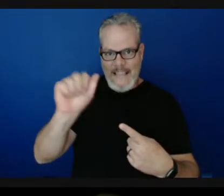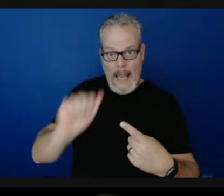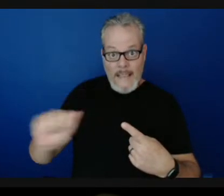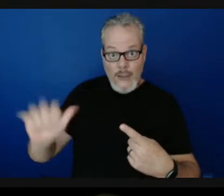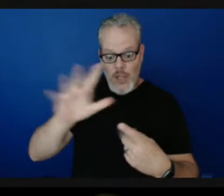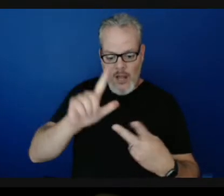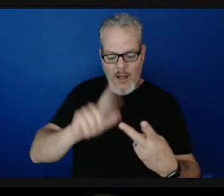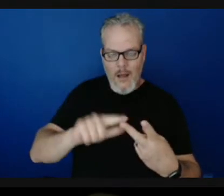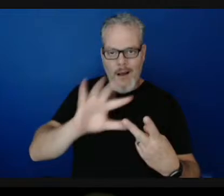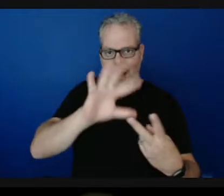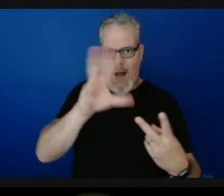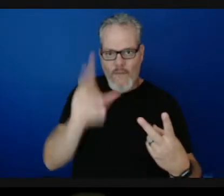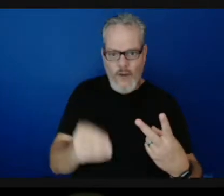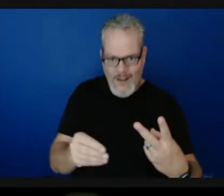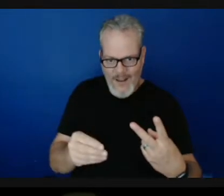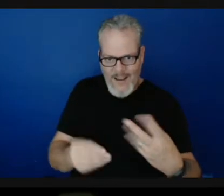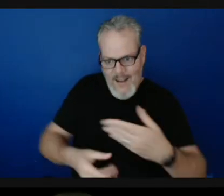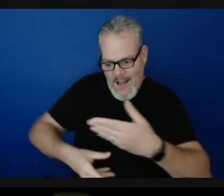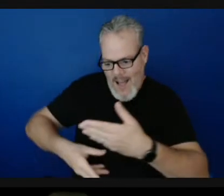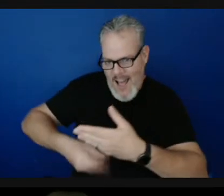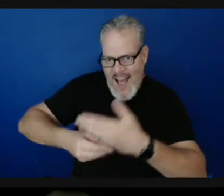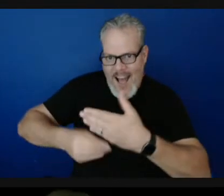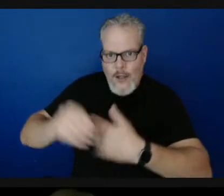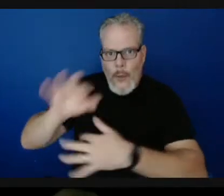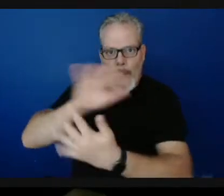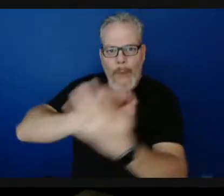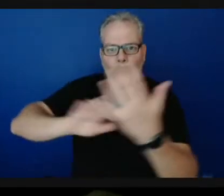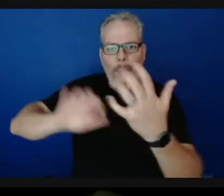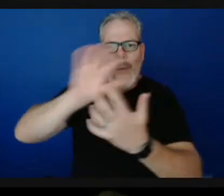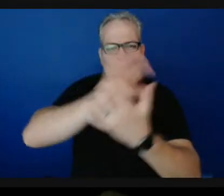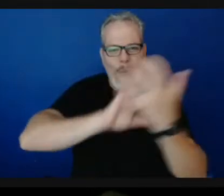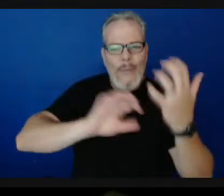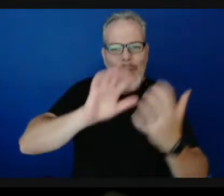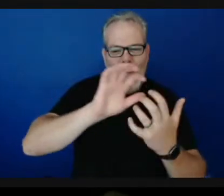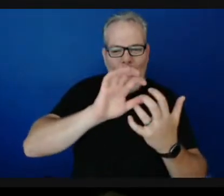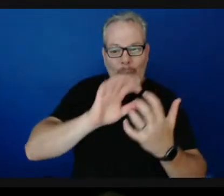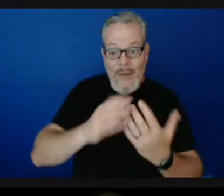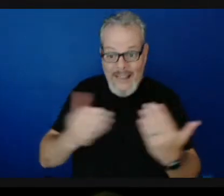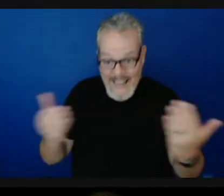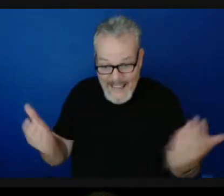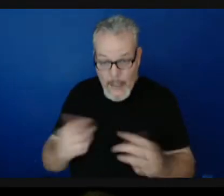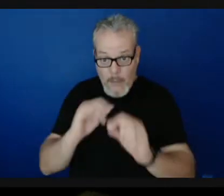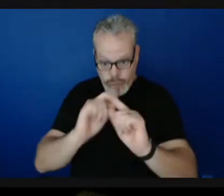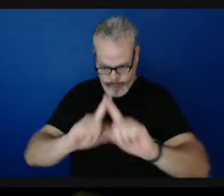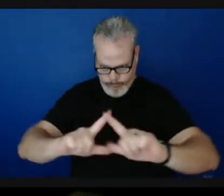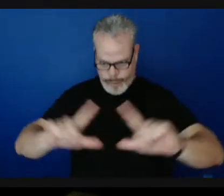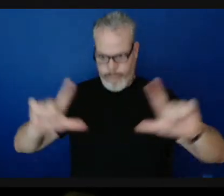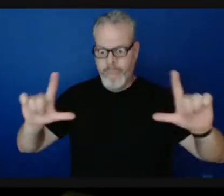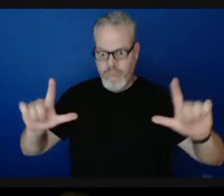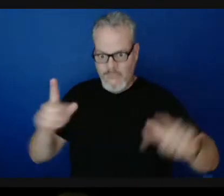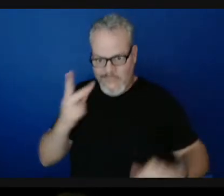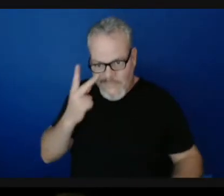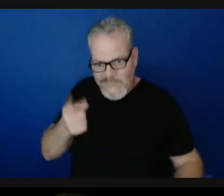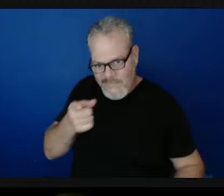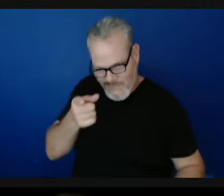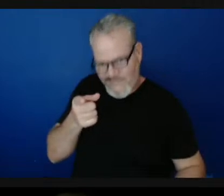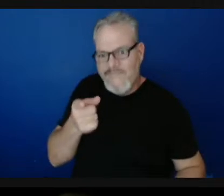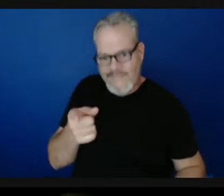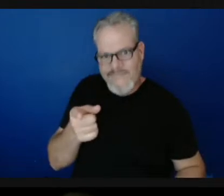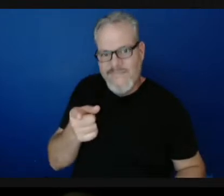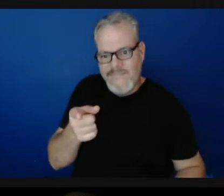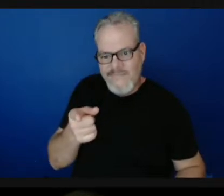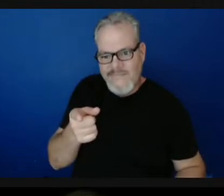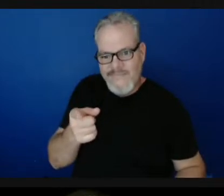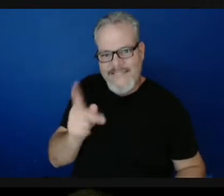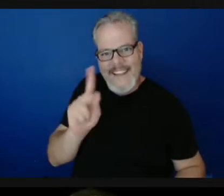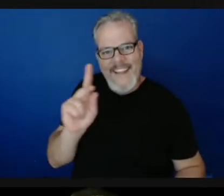to the swirl that travels across the globe here. But more localized, you can probably say that this patch in here is